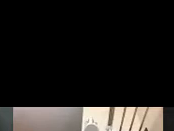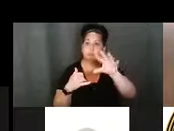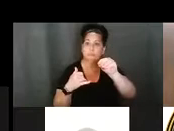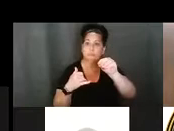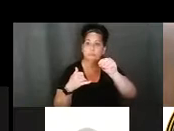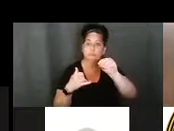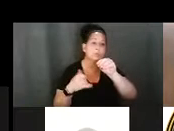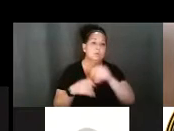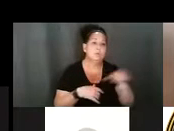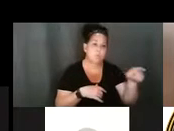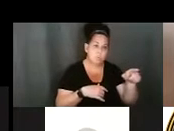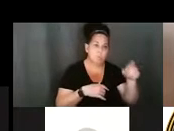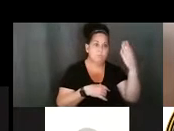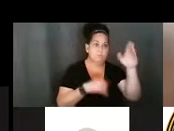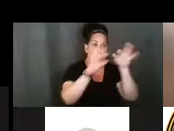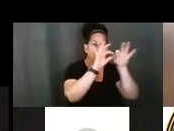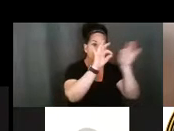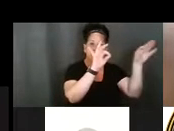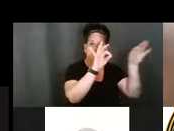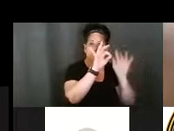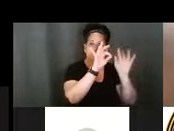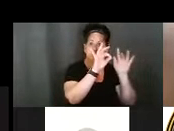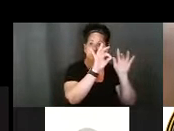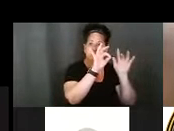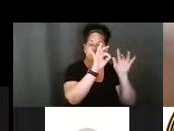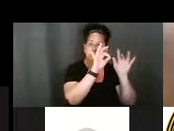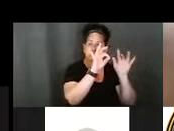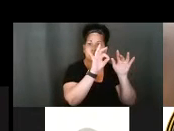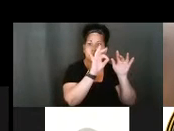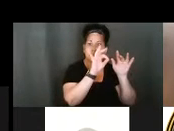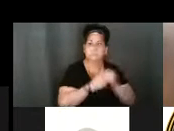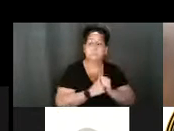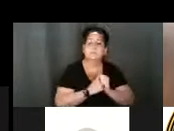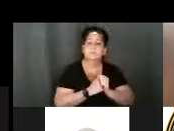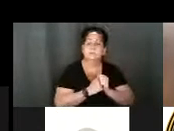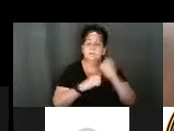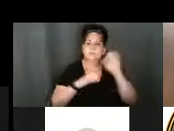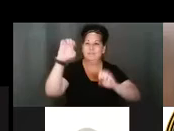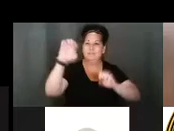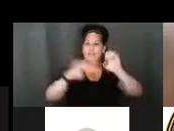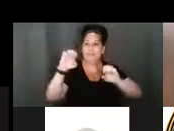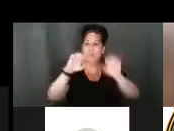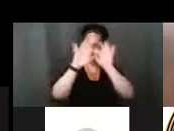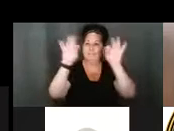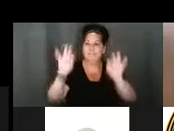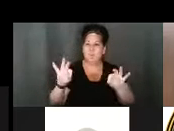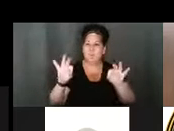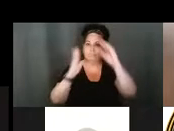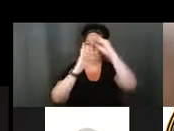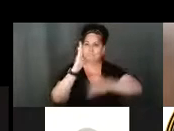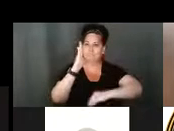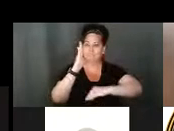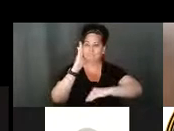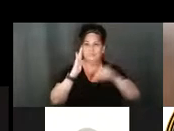in the chat box to complete the evaluation form. As I stated earlier, this is our final Victory in